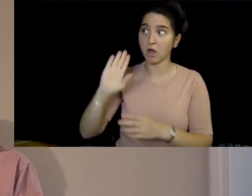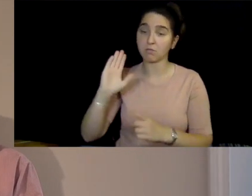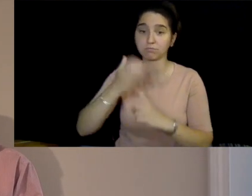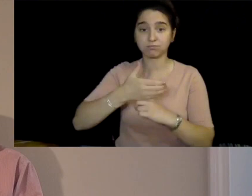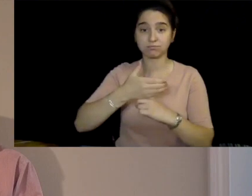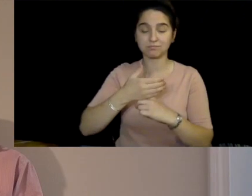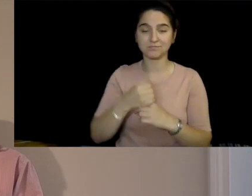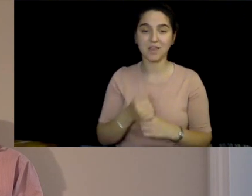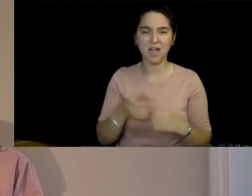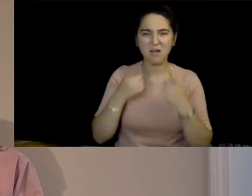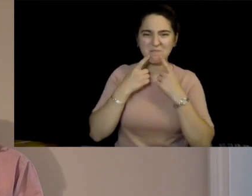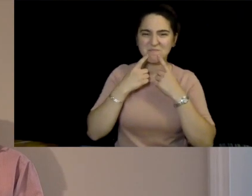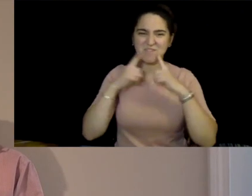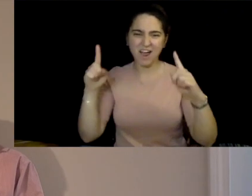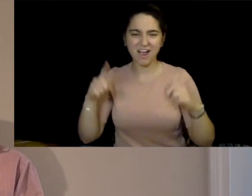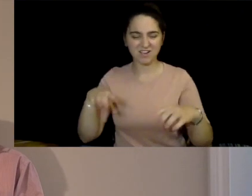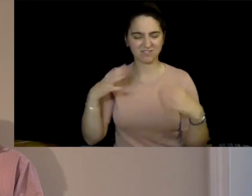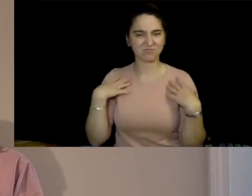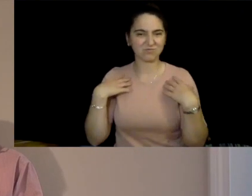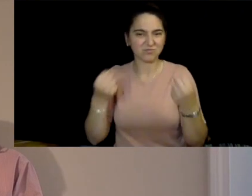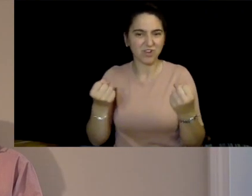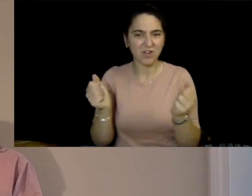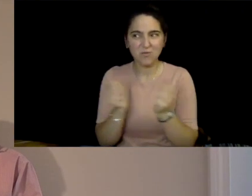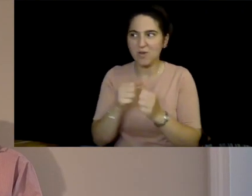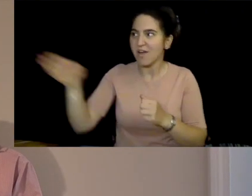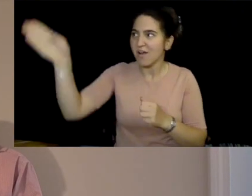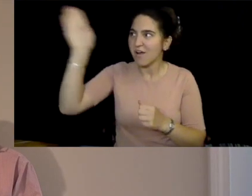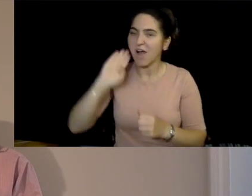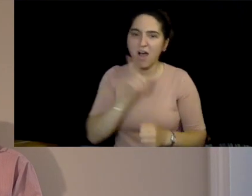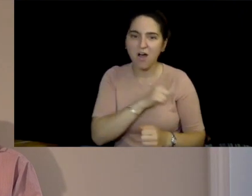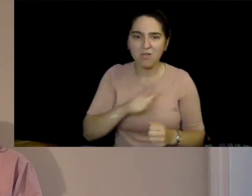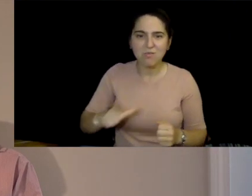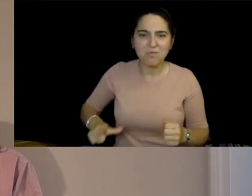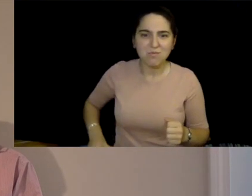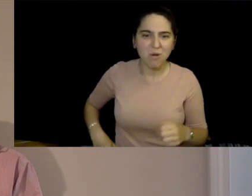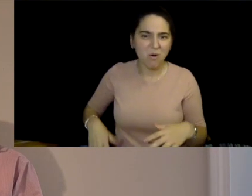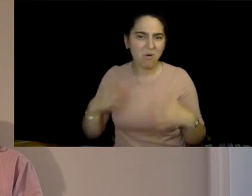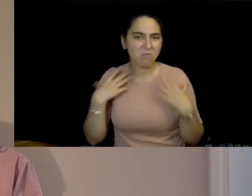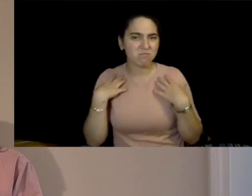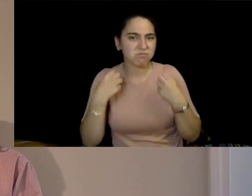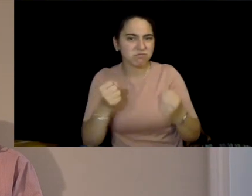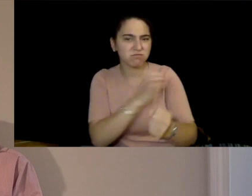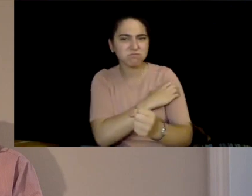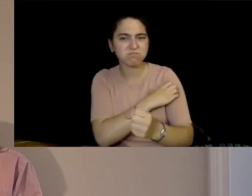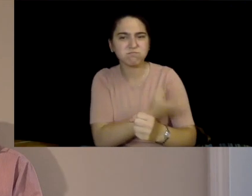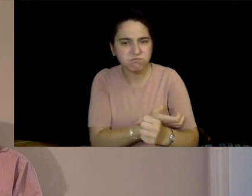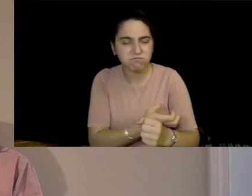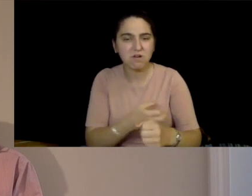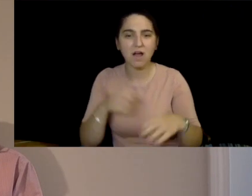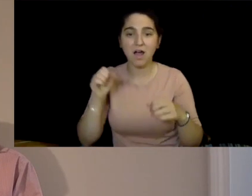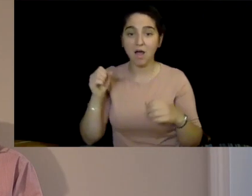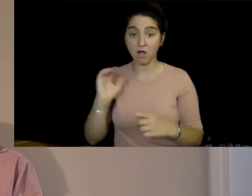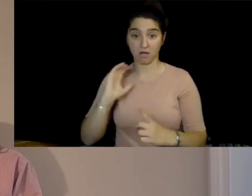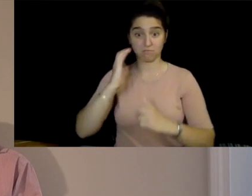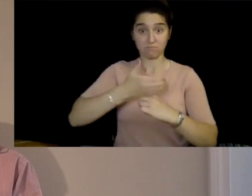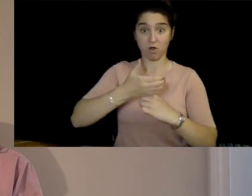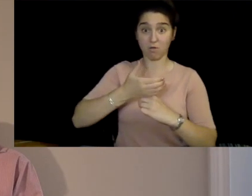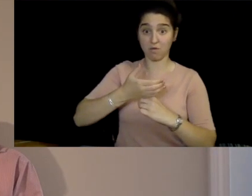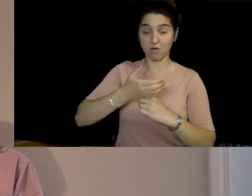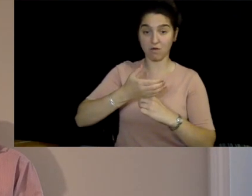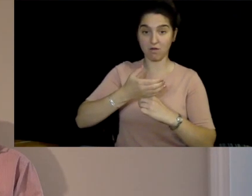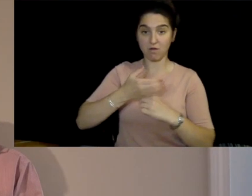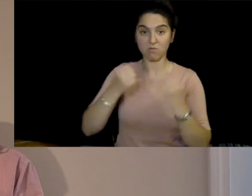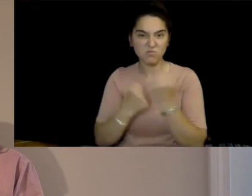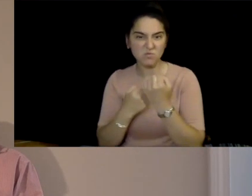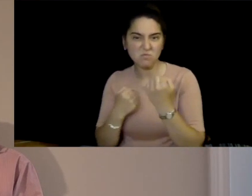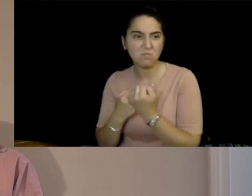mighty power. Put on the full armor of God so that you can take your stand against the devil's schemes.